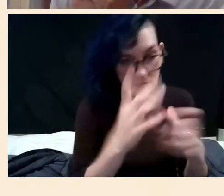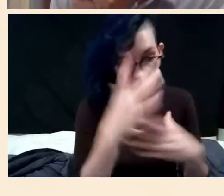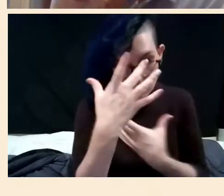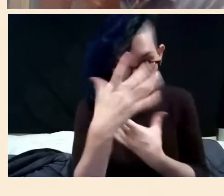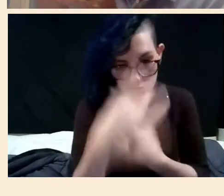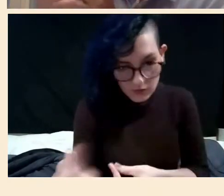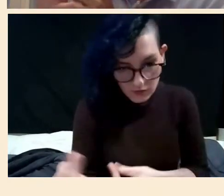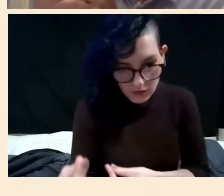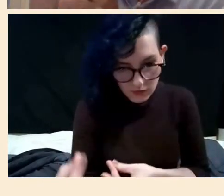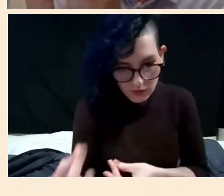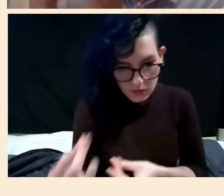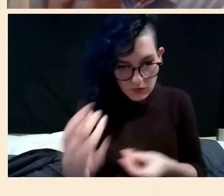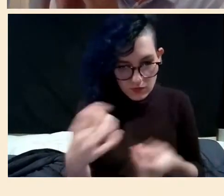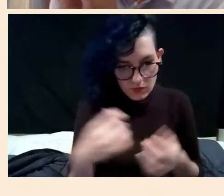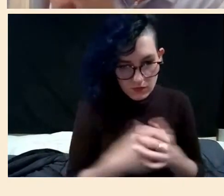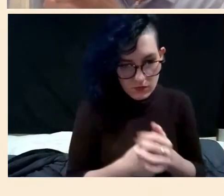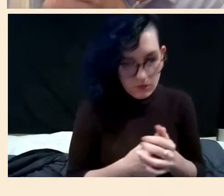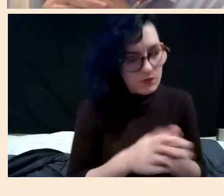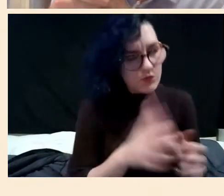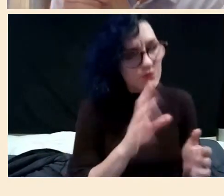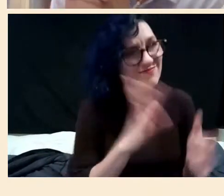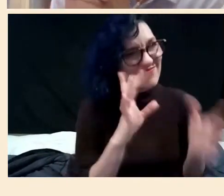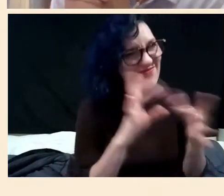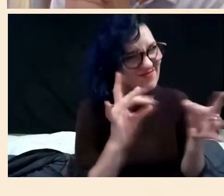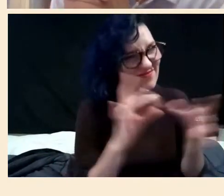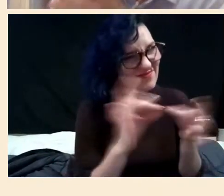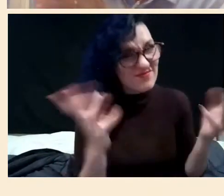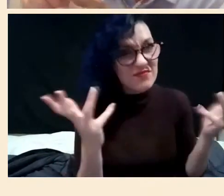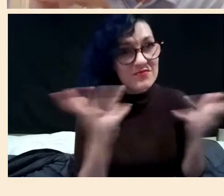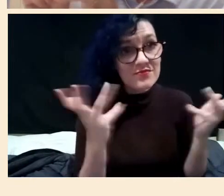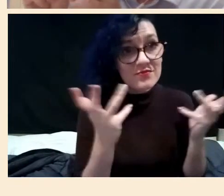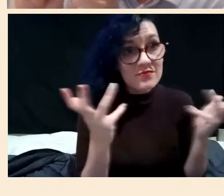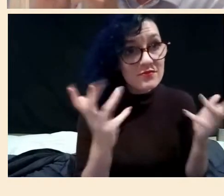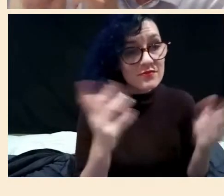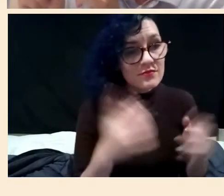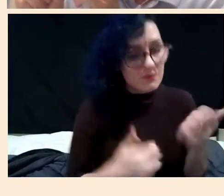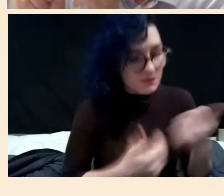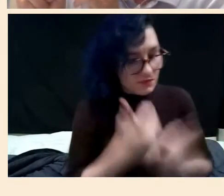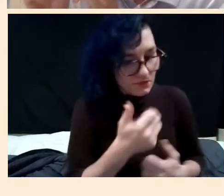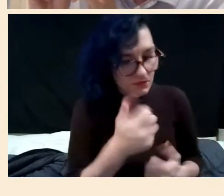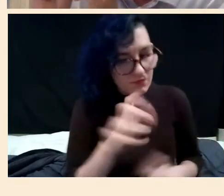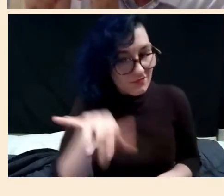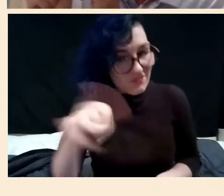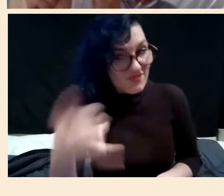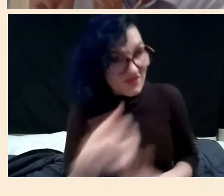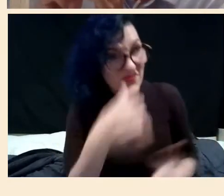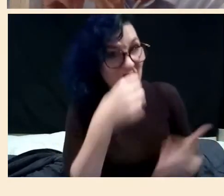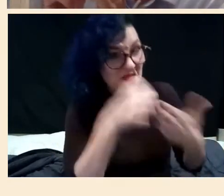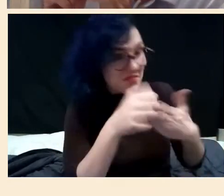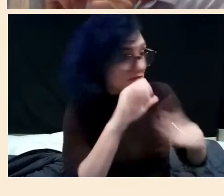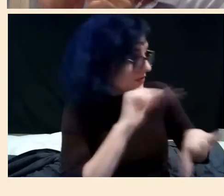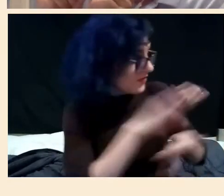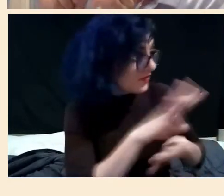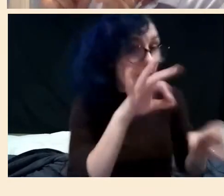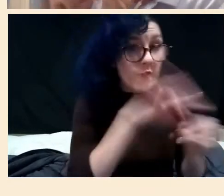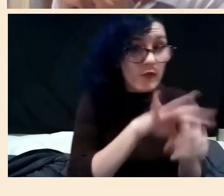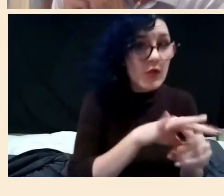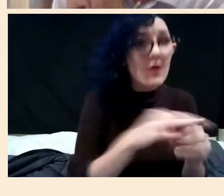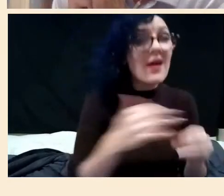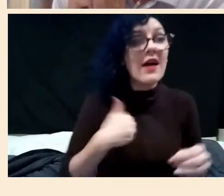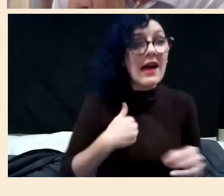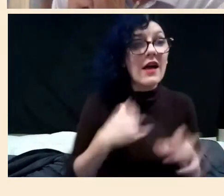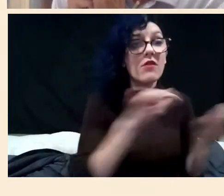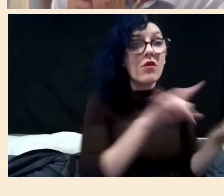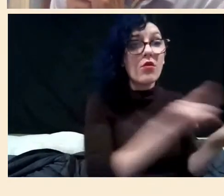question notes that most other mail-in voting states also have in-person polling centers and